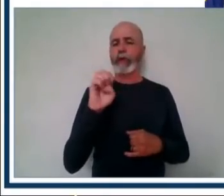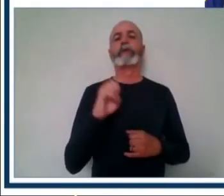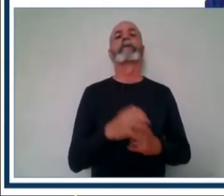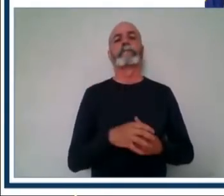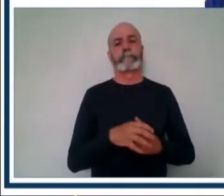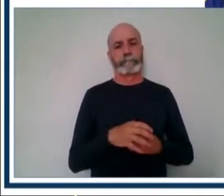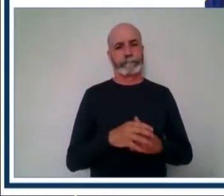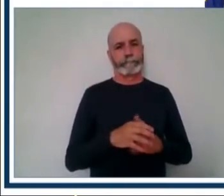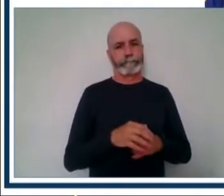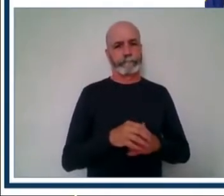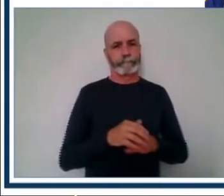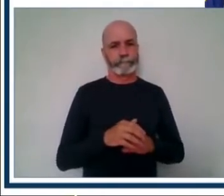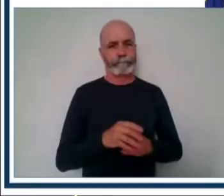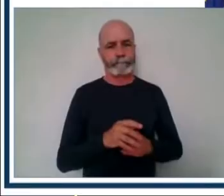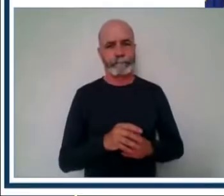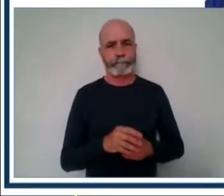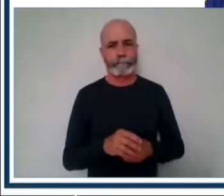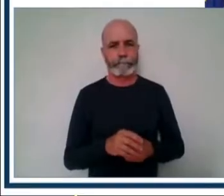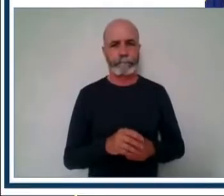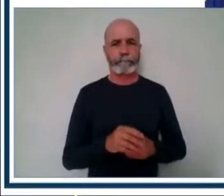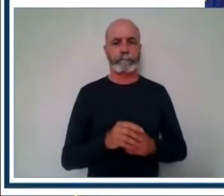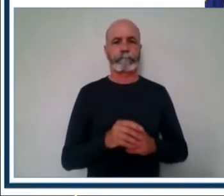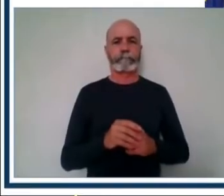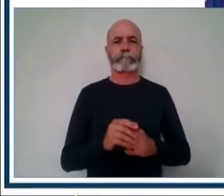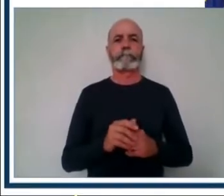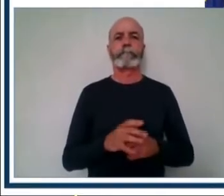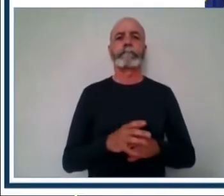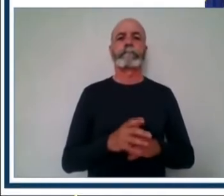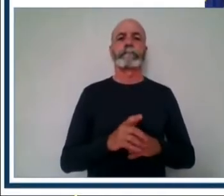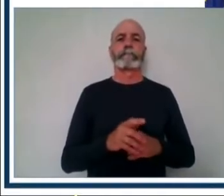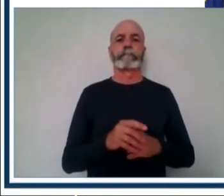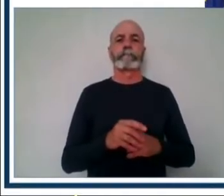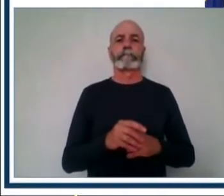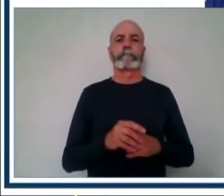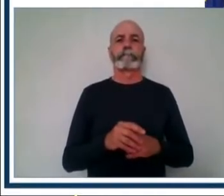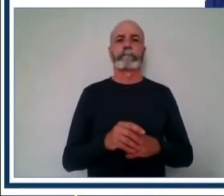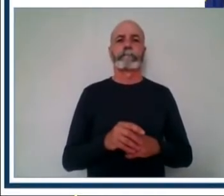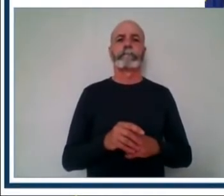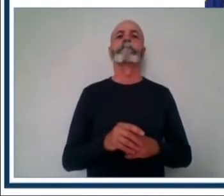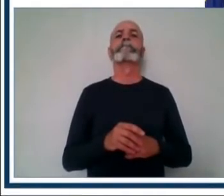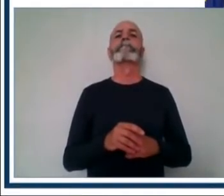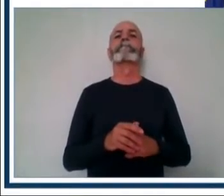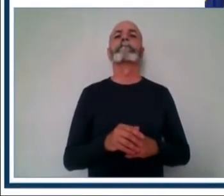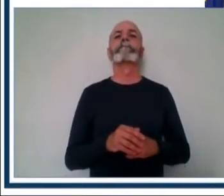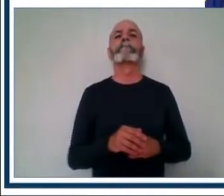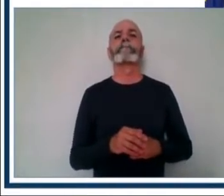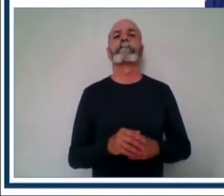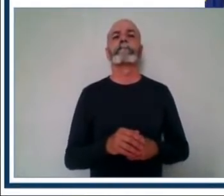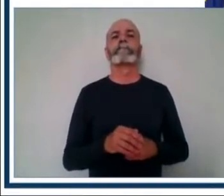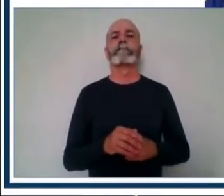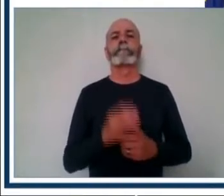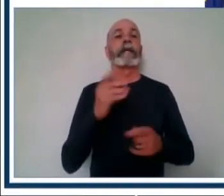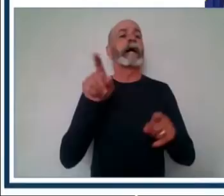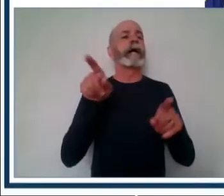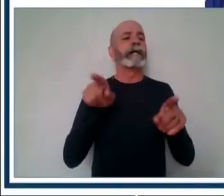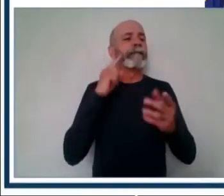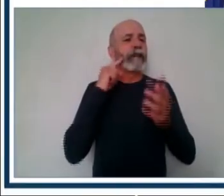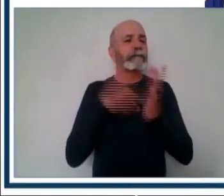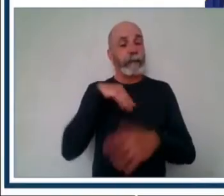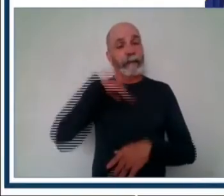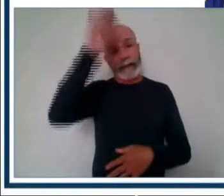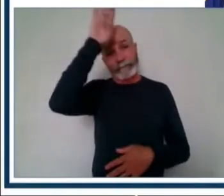got a first dose, but some fire brigades I talked to in Colchester County have not been contacted at all about getting